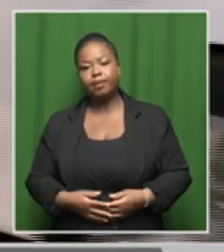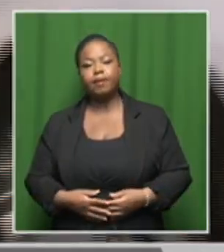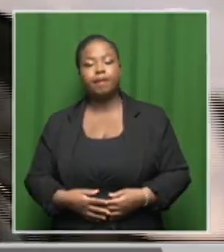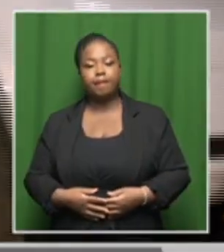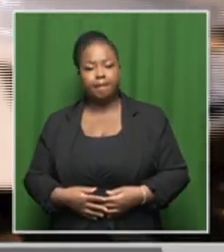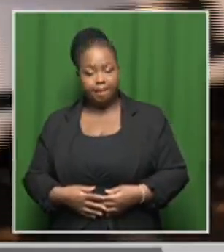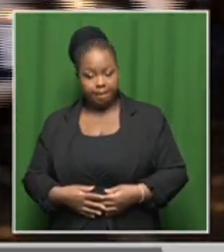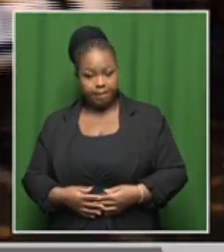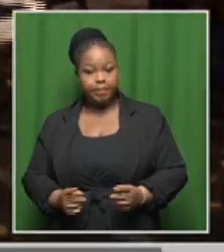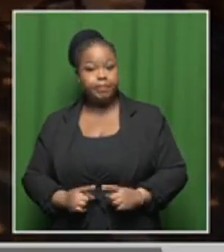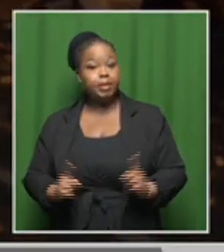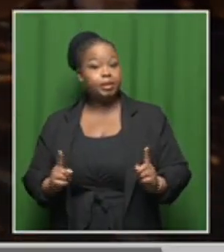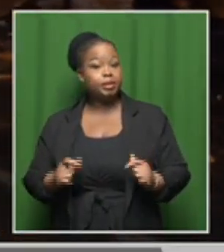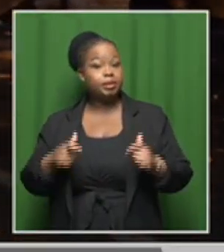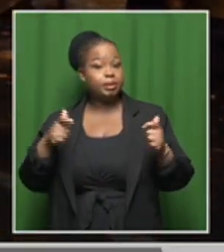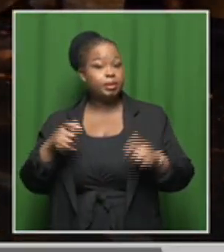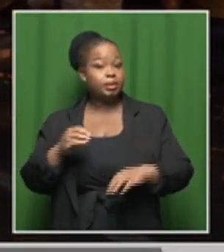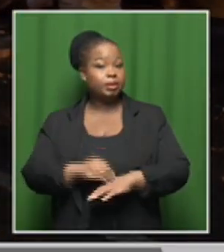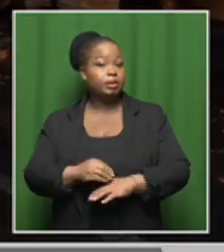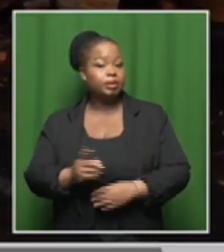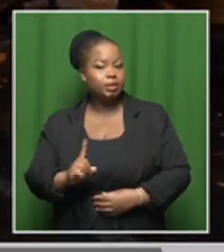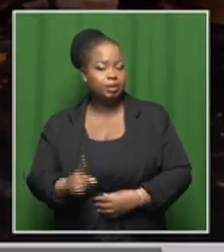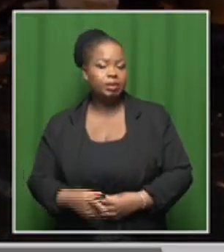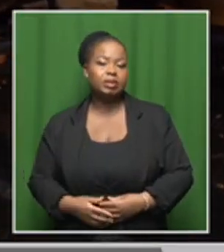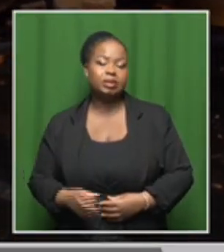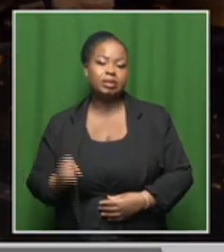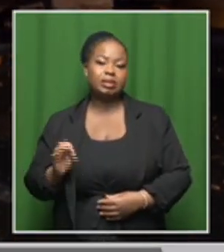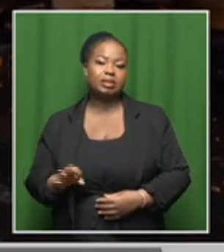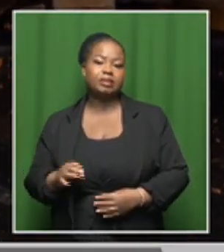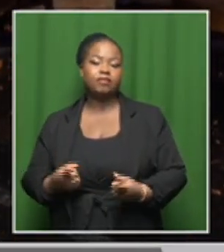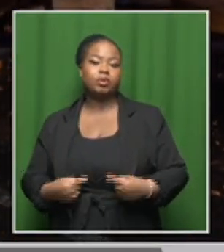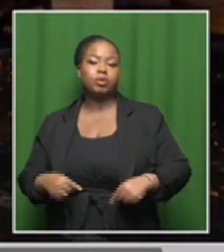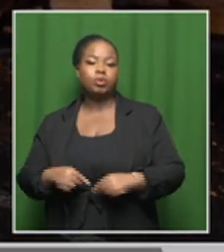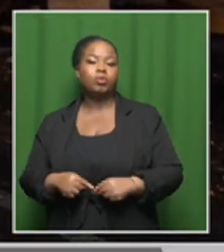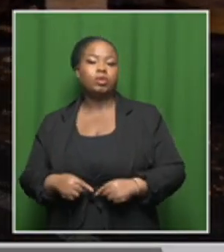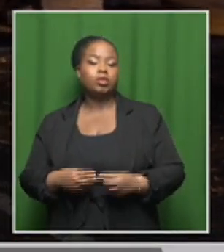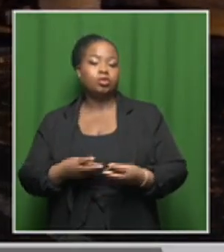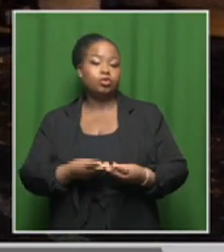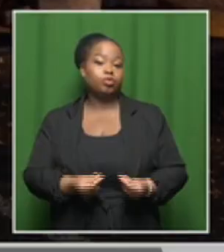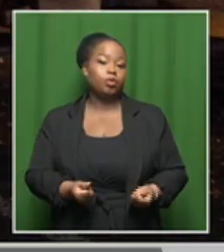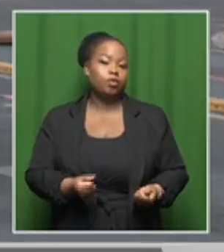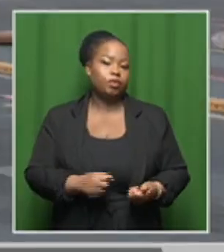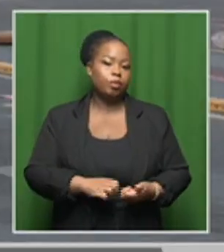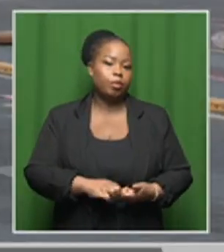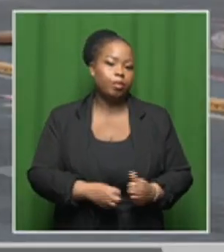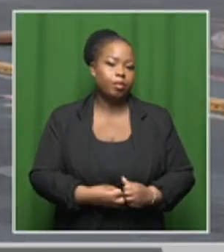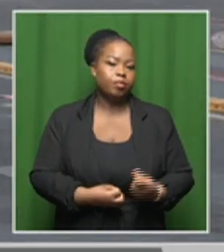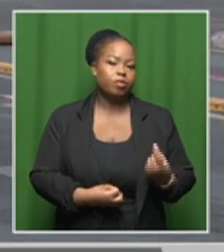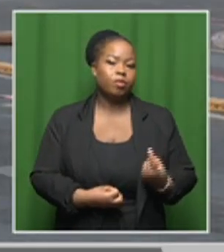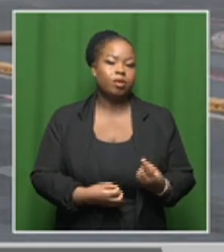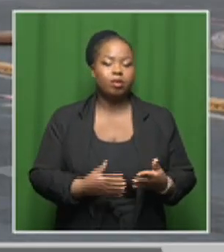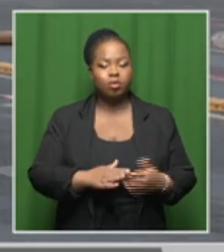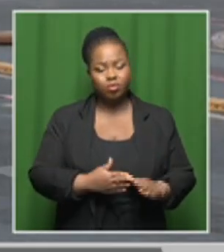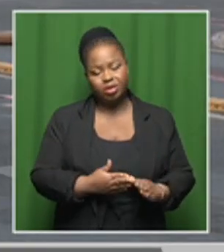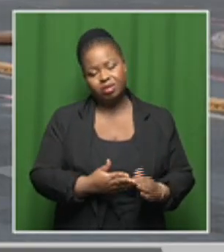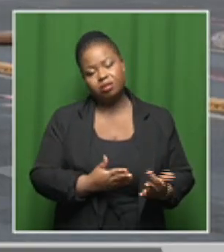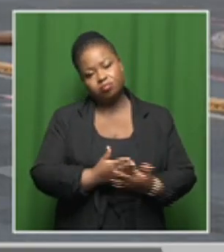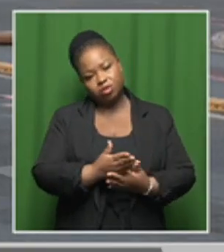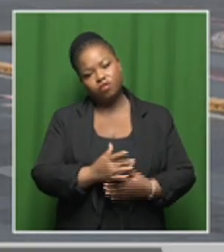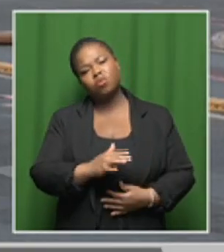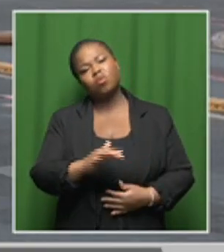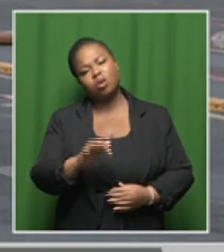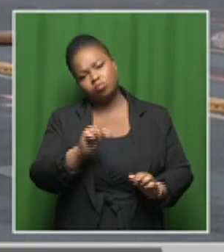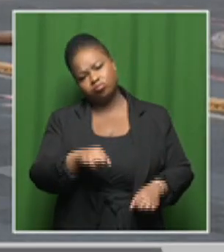actually happen, but the problem is that if we get the problem solved in one community, they do have access to